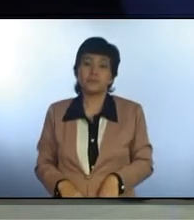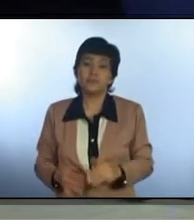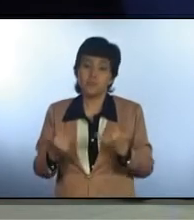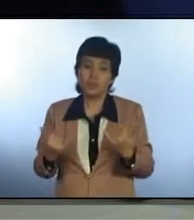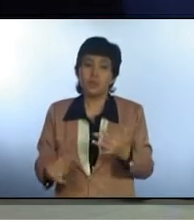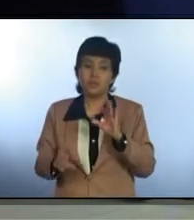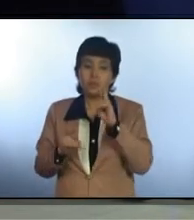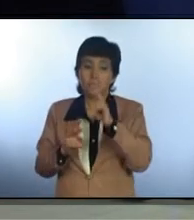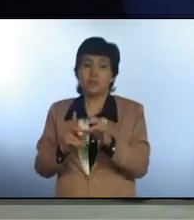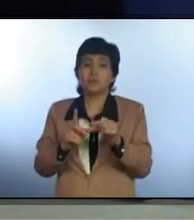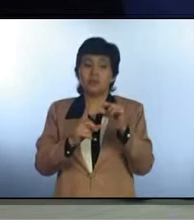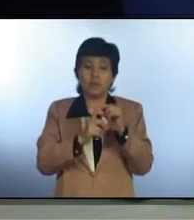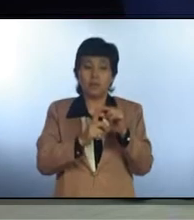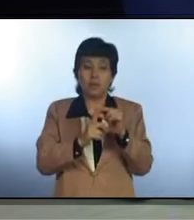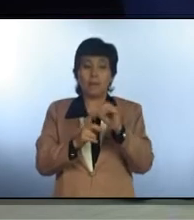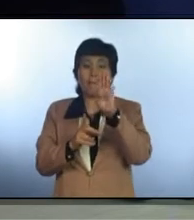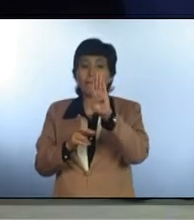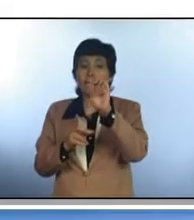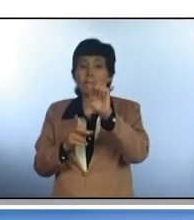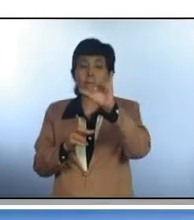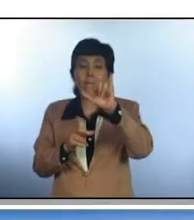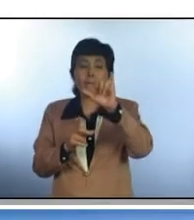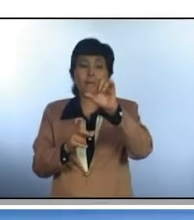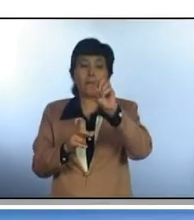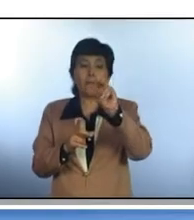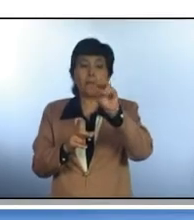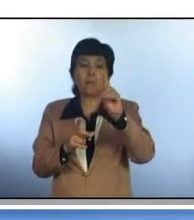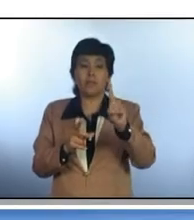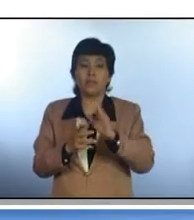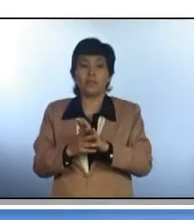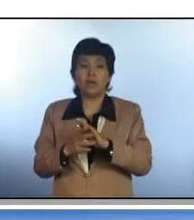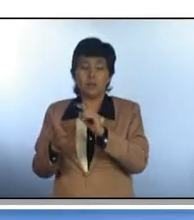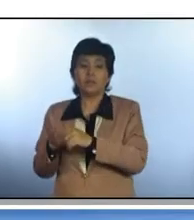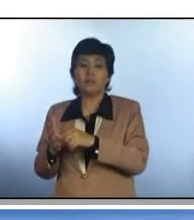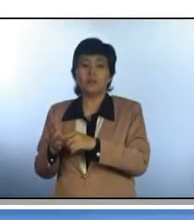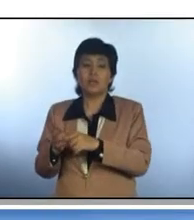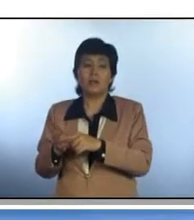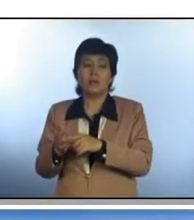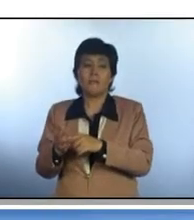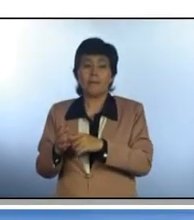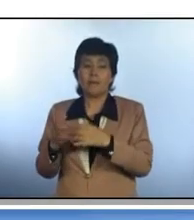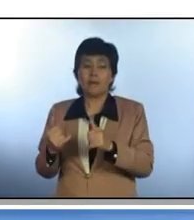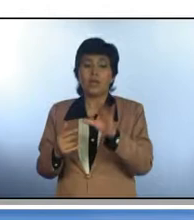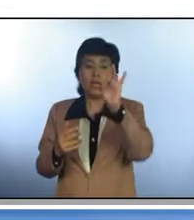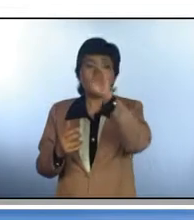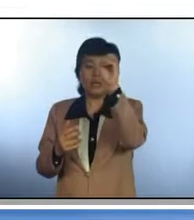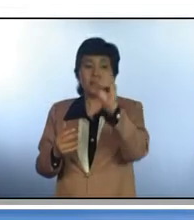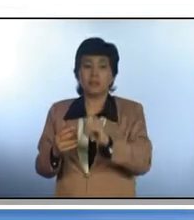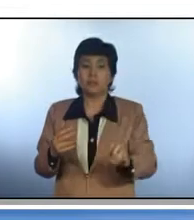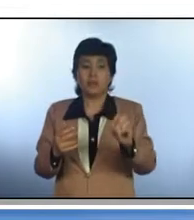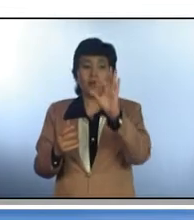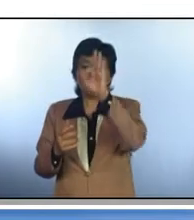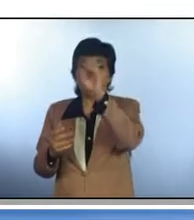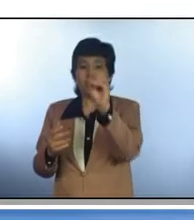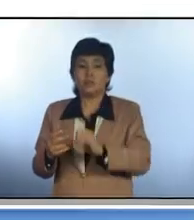Now, if you see this word, yawned, this one it means by contagious, okay? Now, 80%, 90%